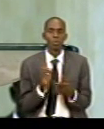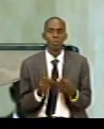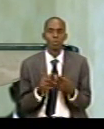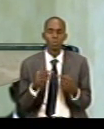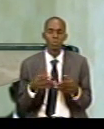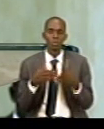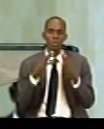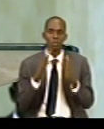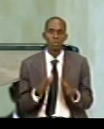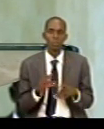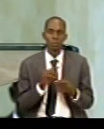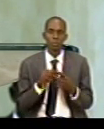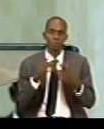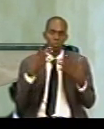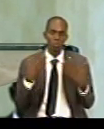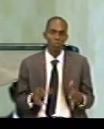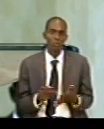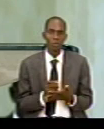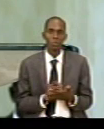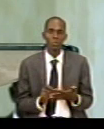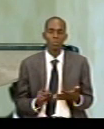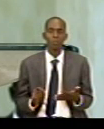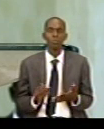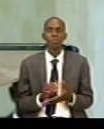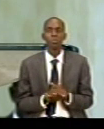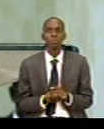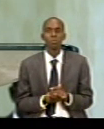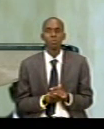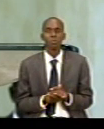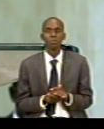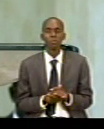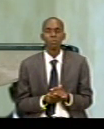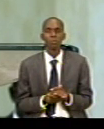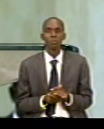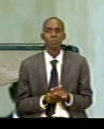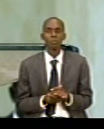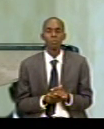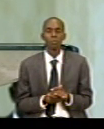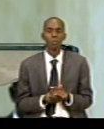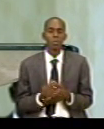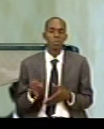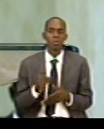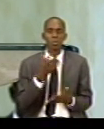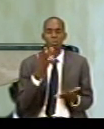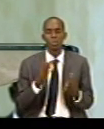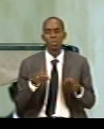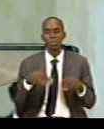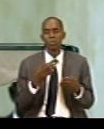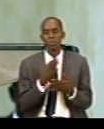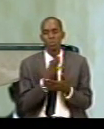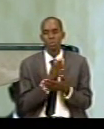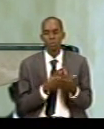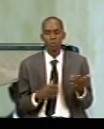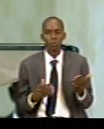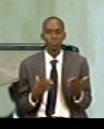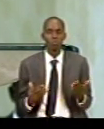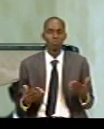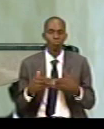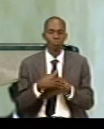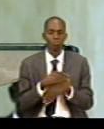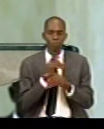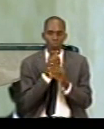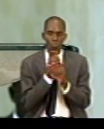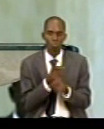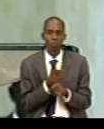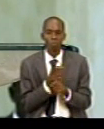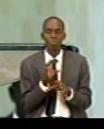finish. It's possible for them to give you a package. Collect it from them also and